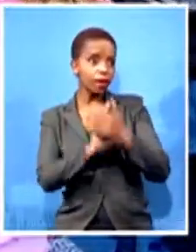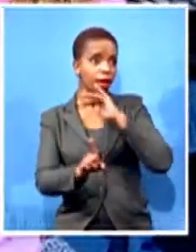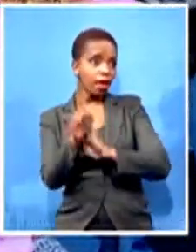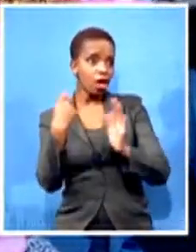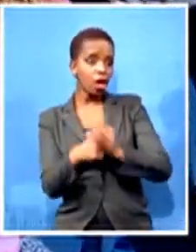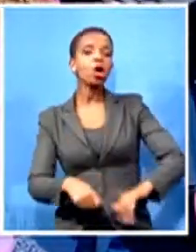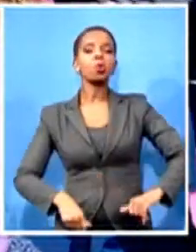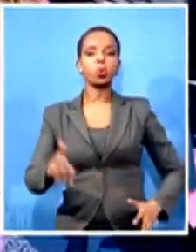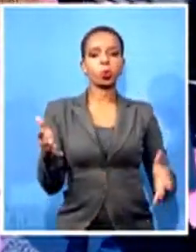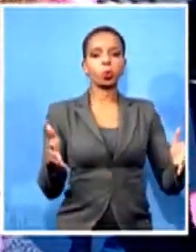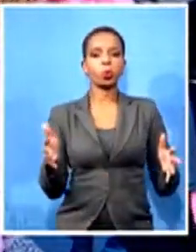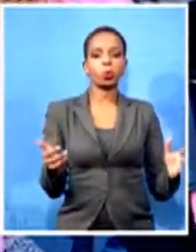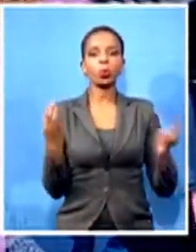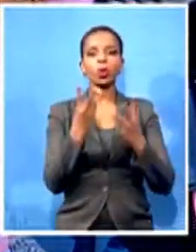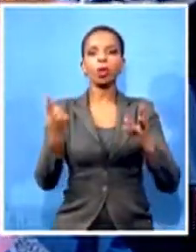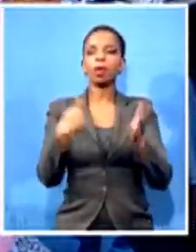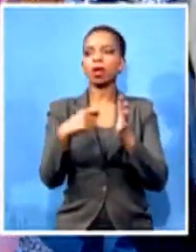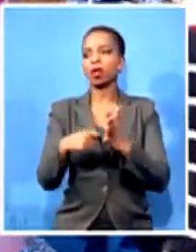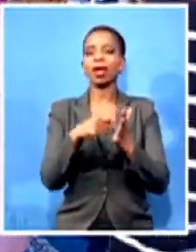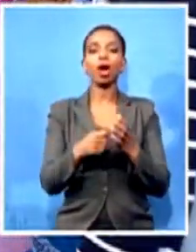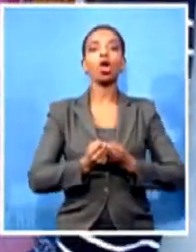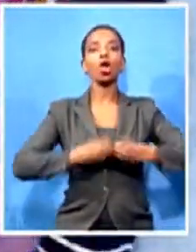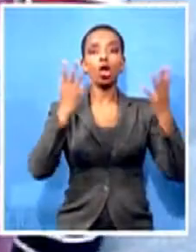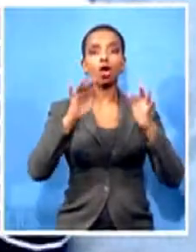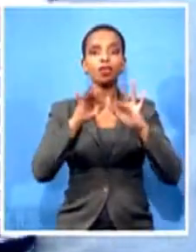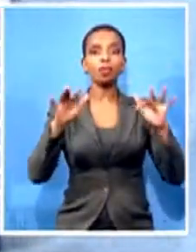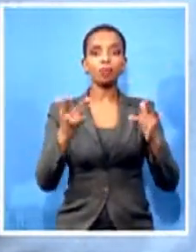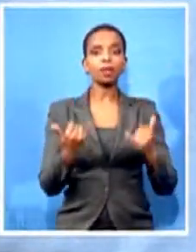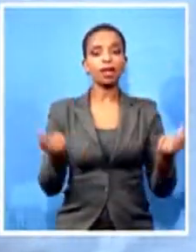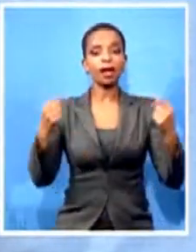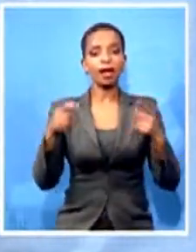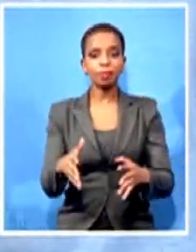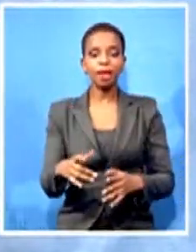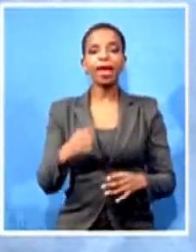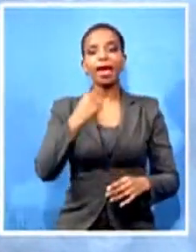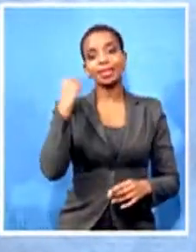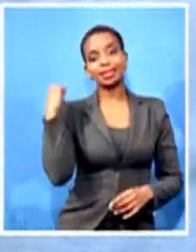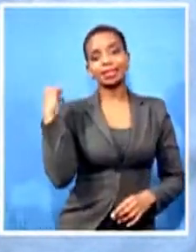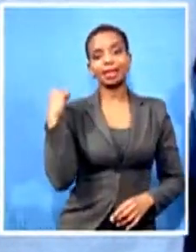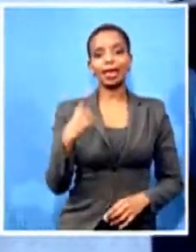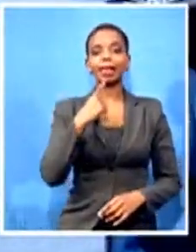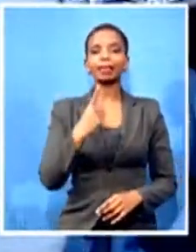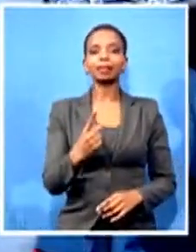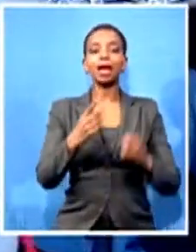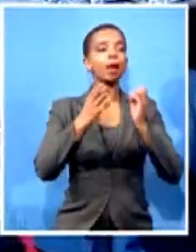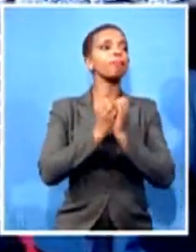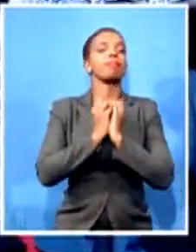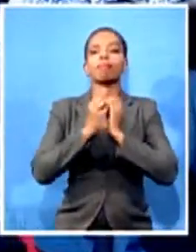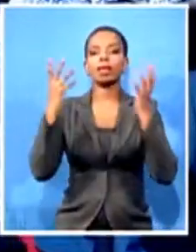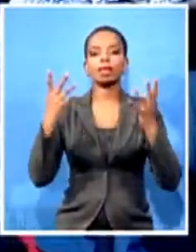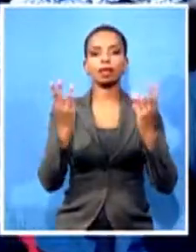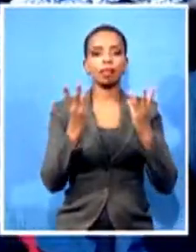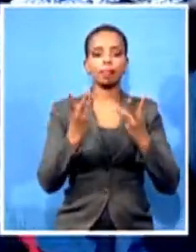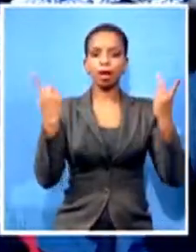owners here, I'm told, were back here yesterday formally to try and, redeem themselves following